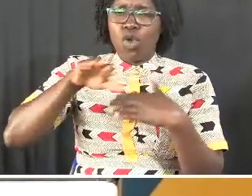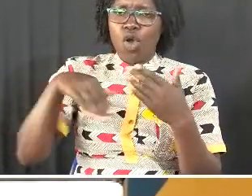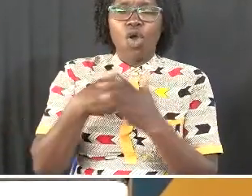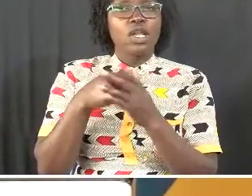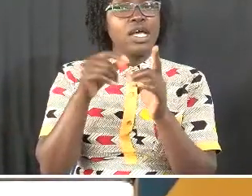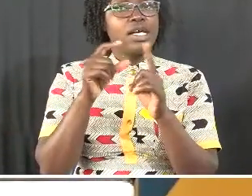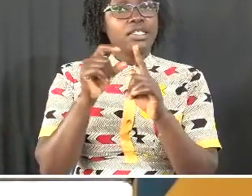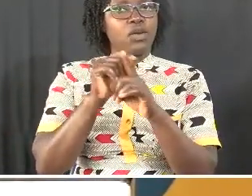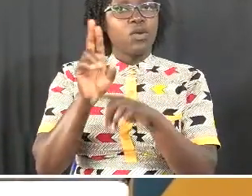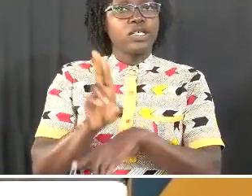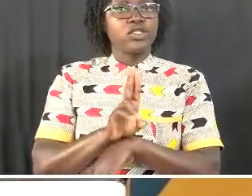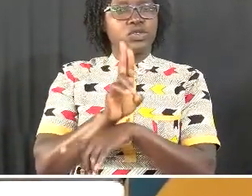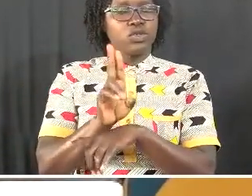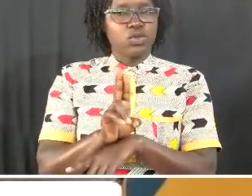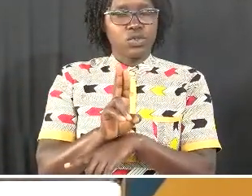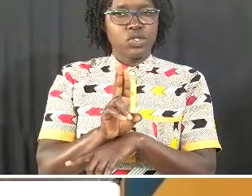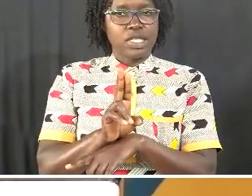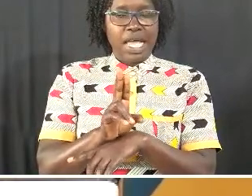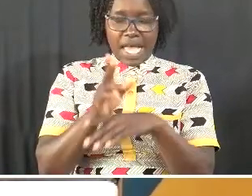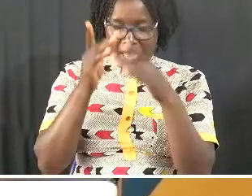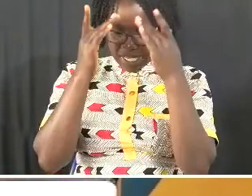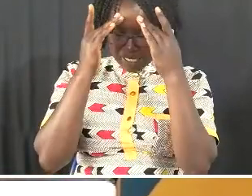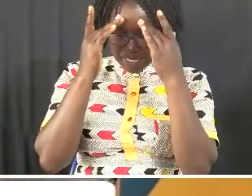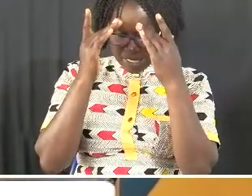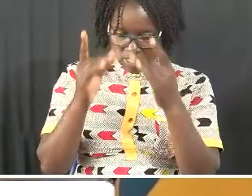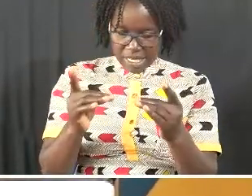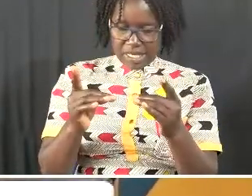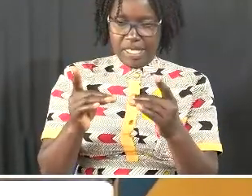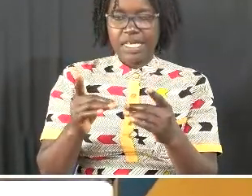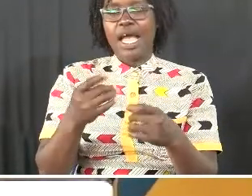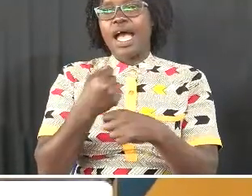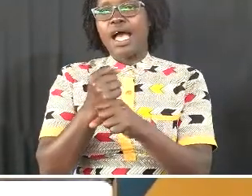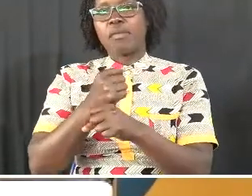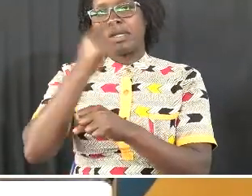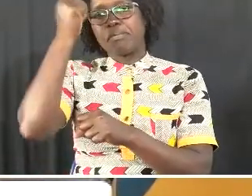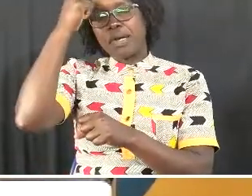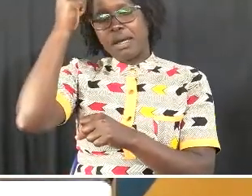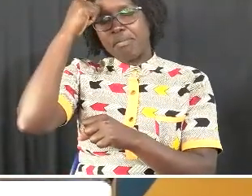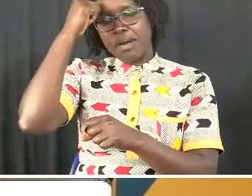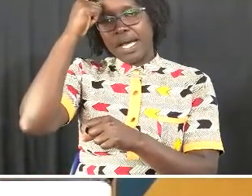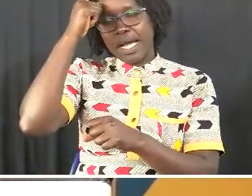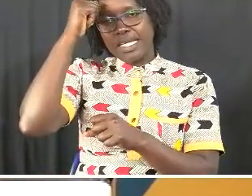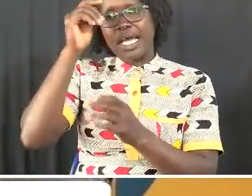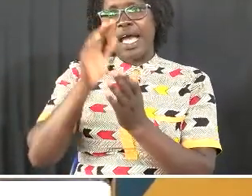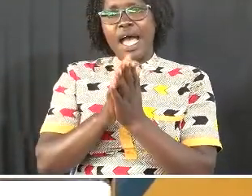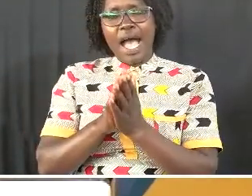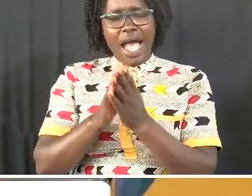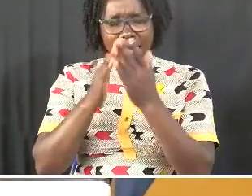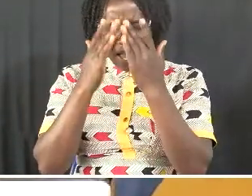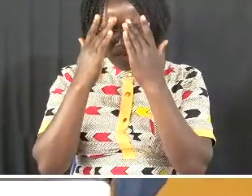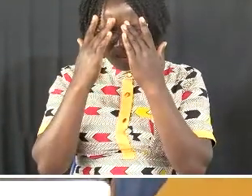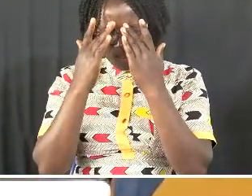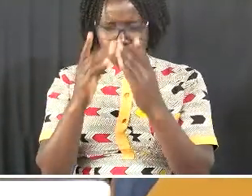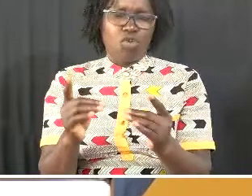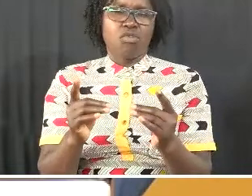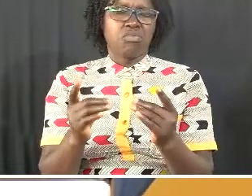terms used. I decided, I made up my mind, I have resolved.